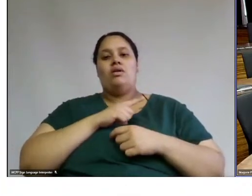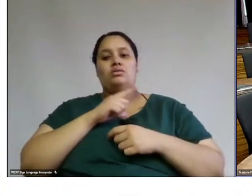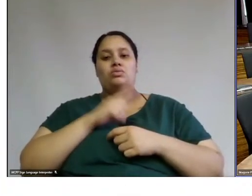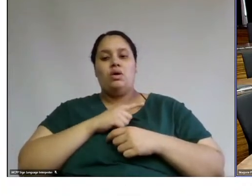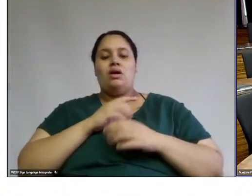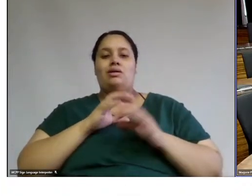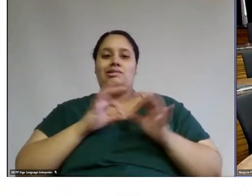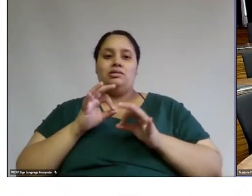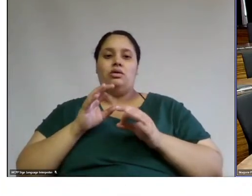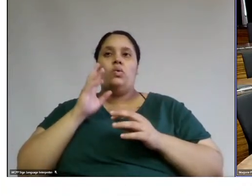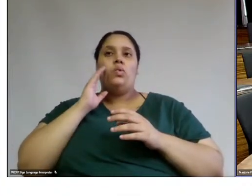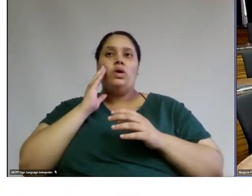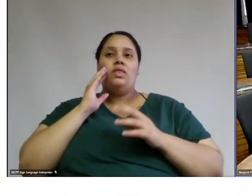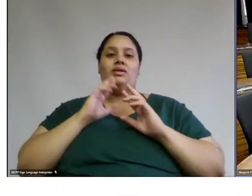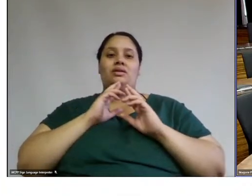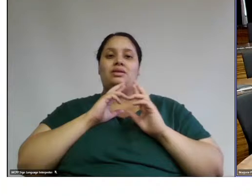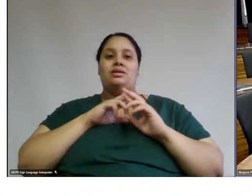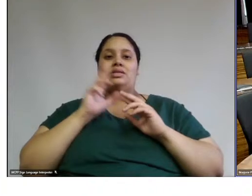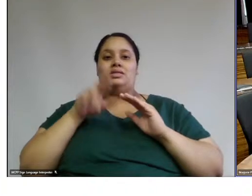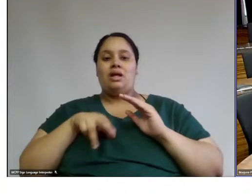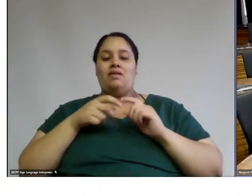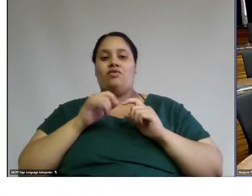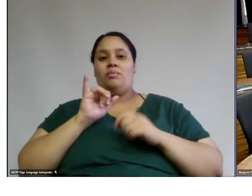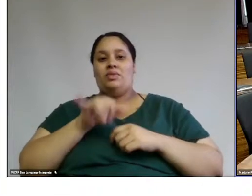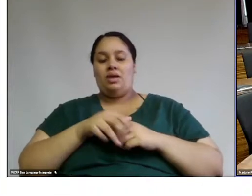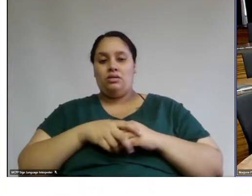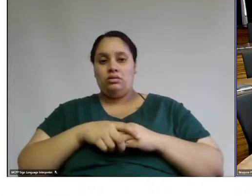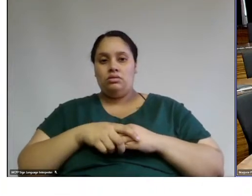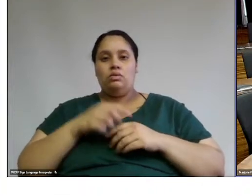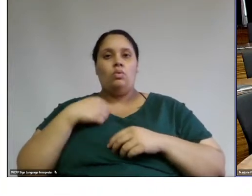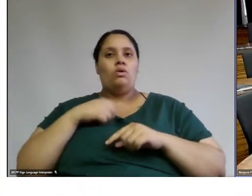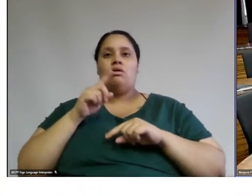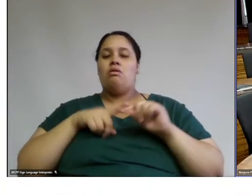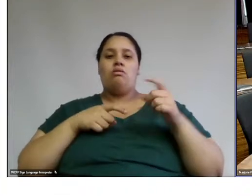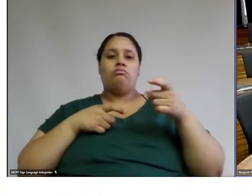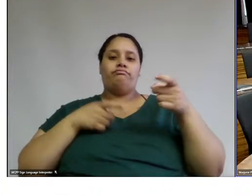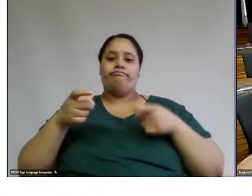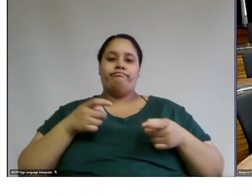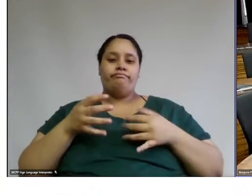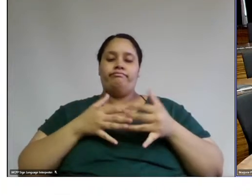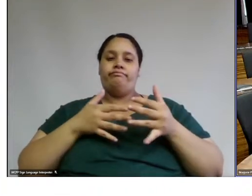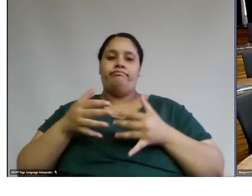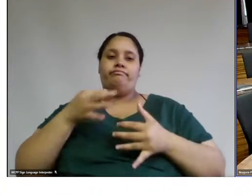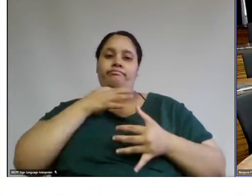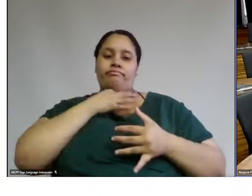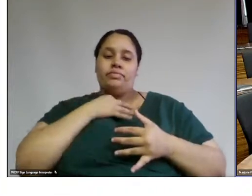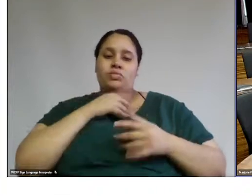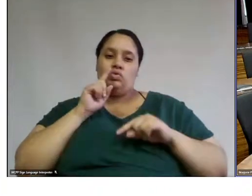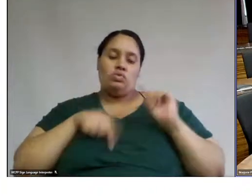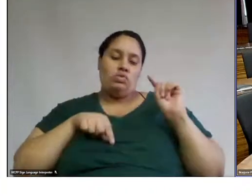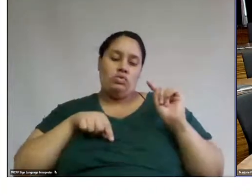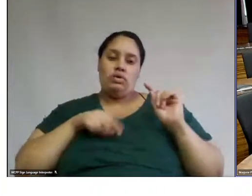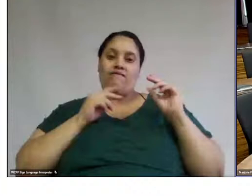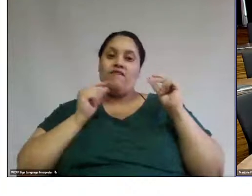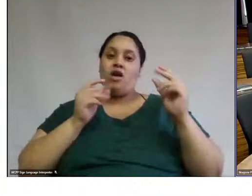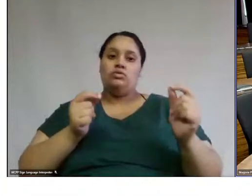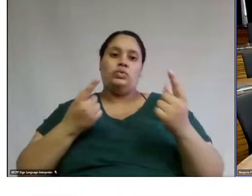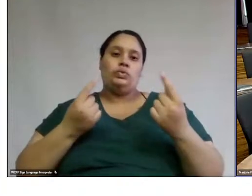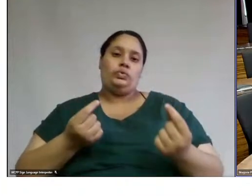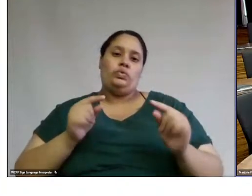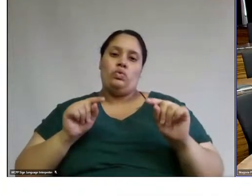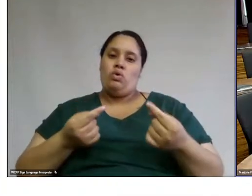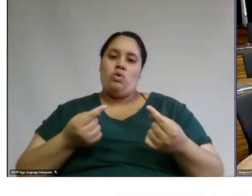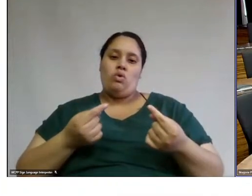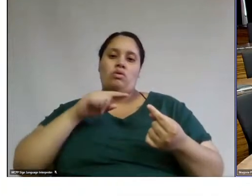So what the result is that we can't mitigate the risk completely in terms